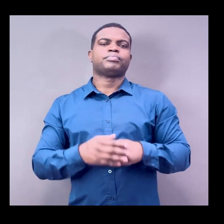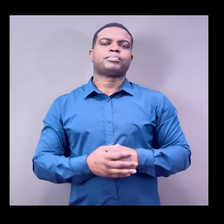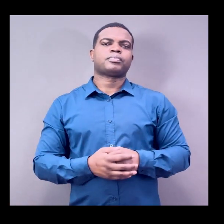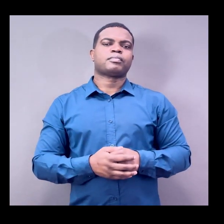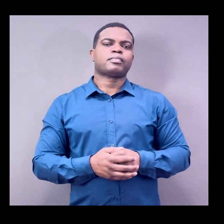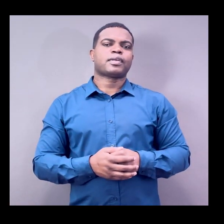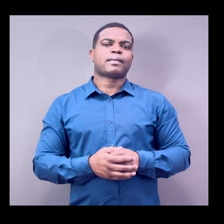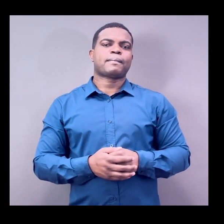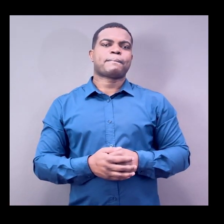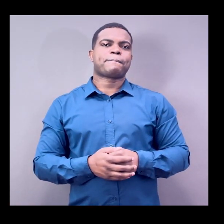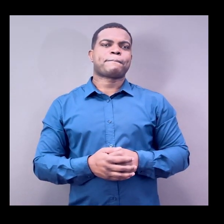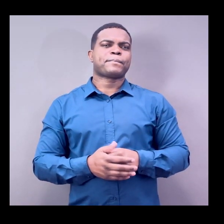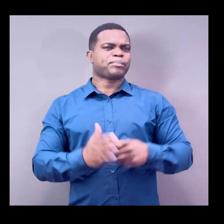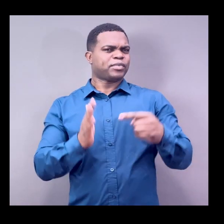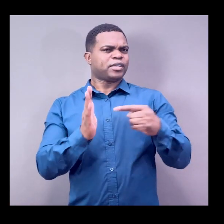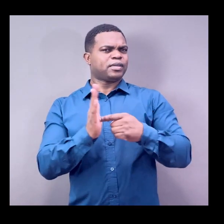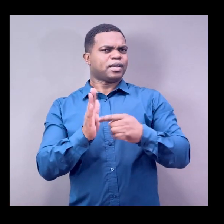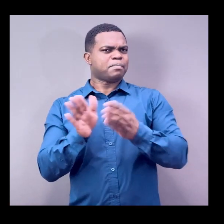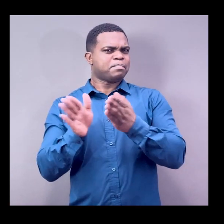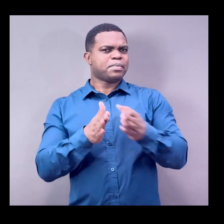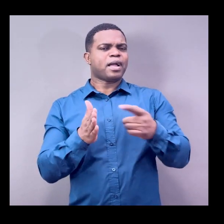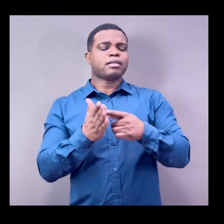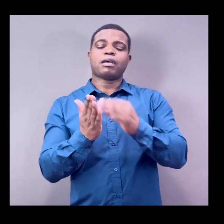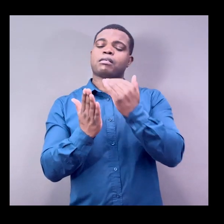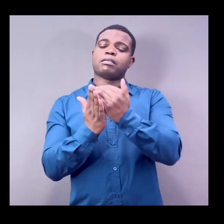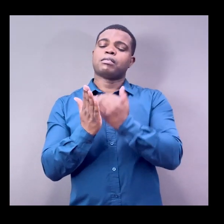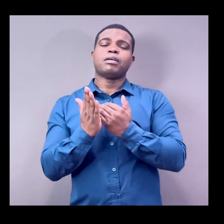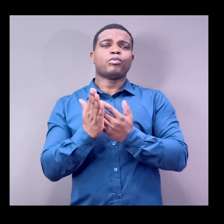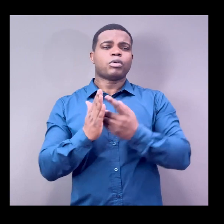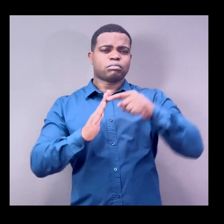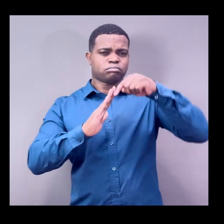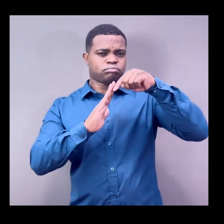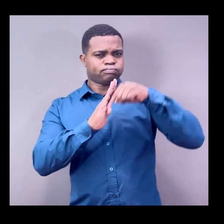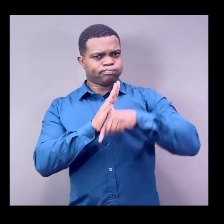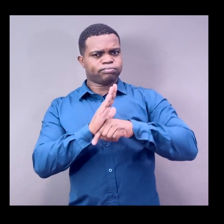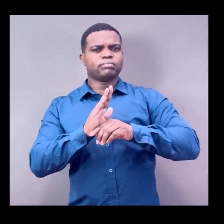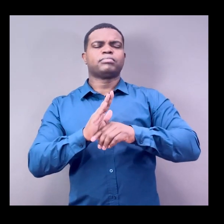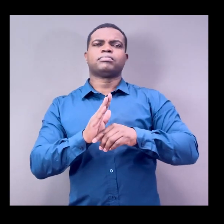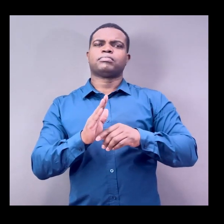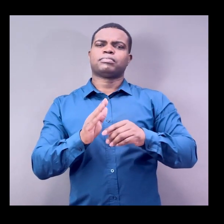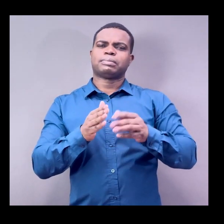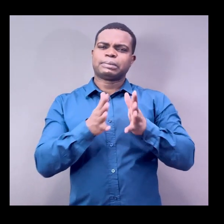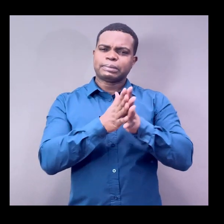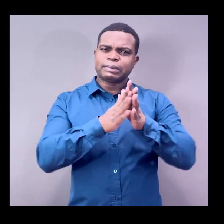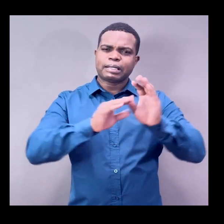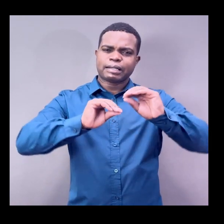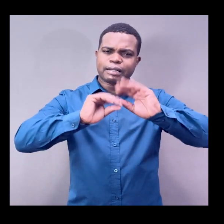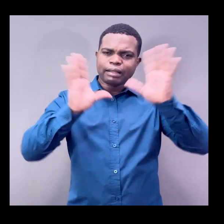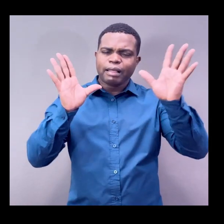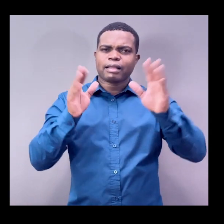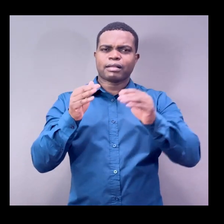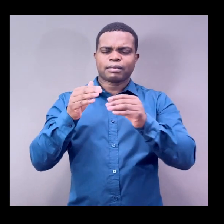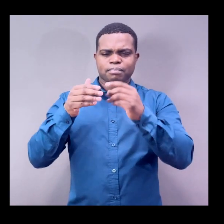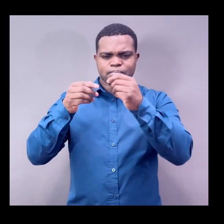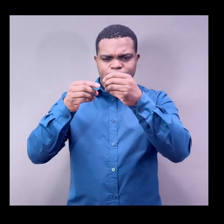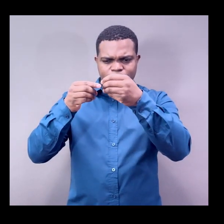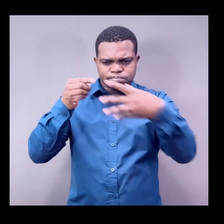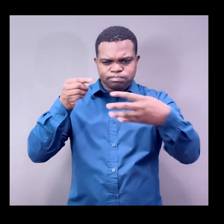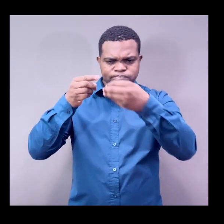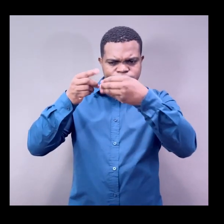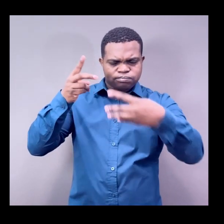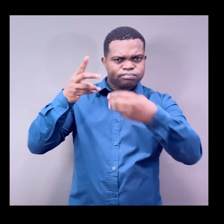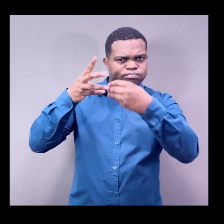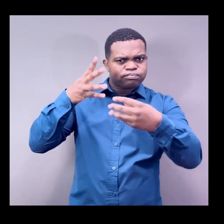comprehensive plan. This is a document for your comprehensive plan. So you have to put everything in place. You have to